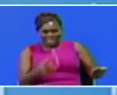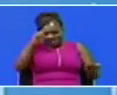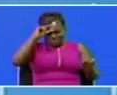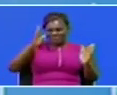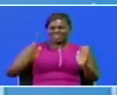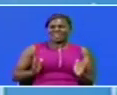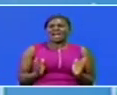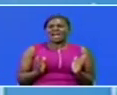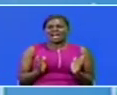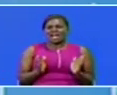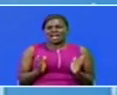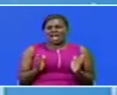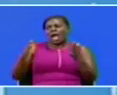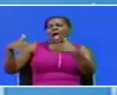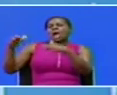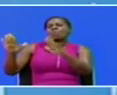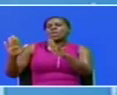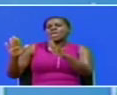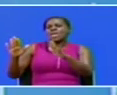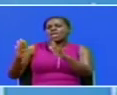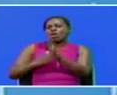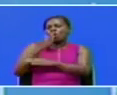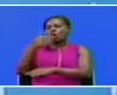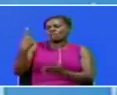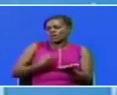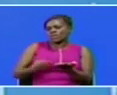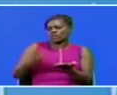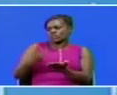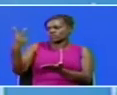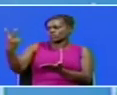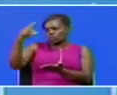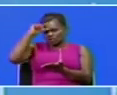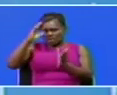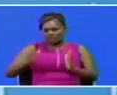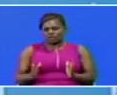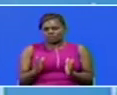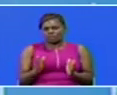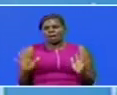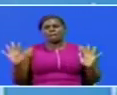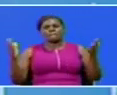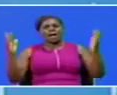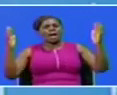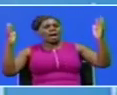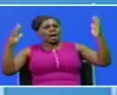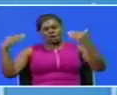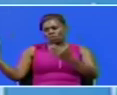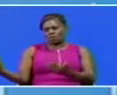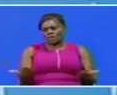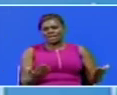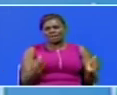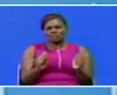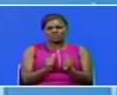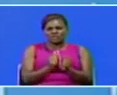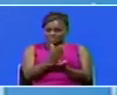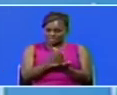Hassan Joho, who has been out of the country for more than 2 weeks now. The governor was given a rousing welcome by the residents, some